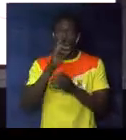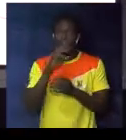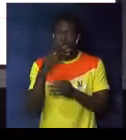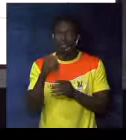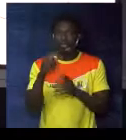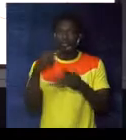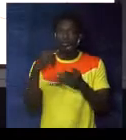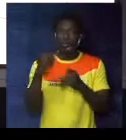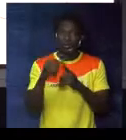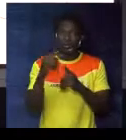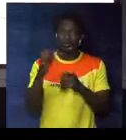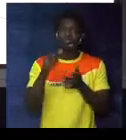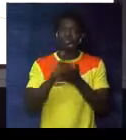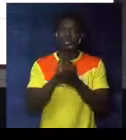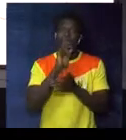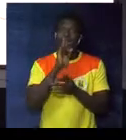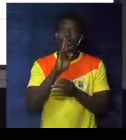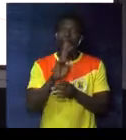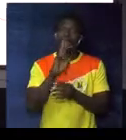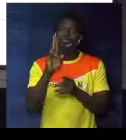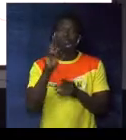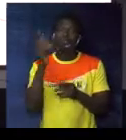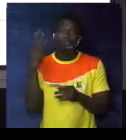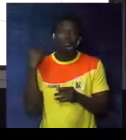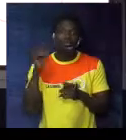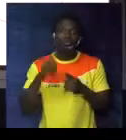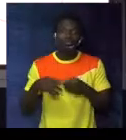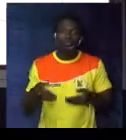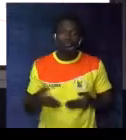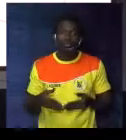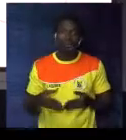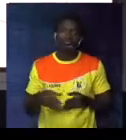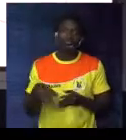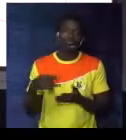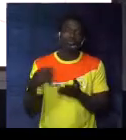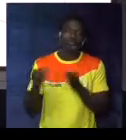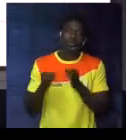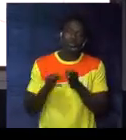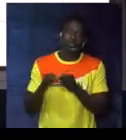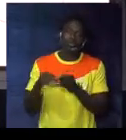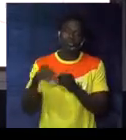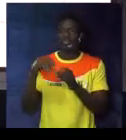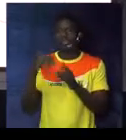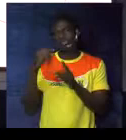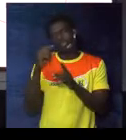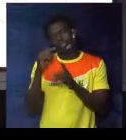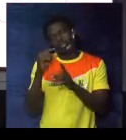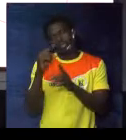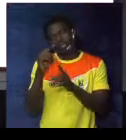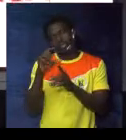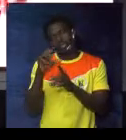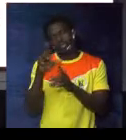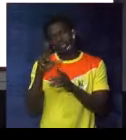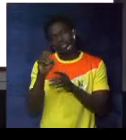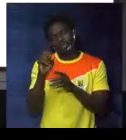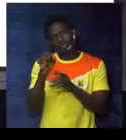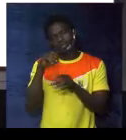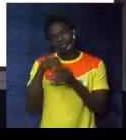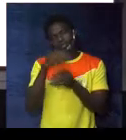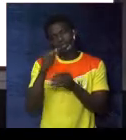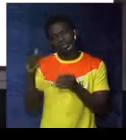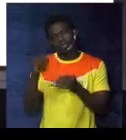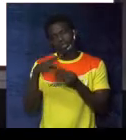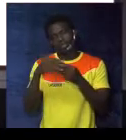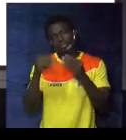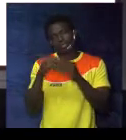the words that are used to introduce defining clauses in sentences.